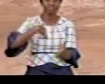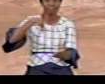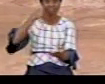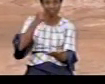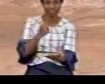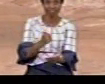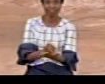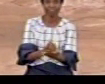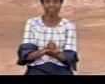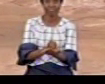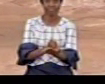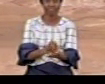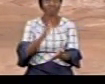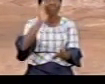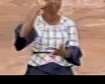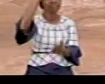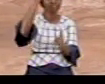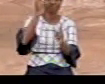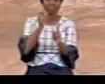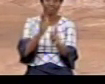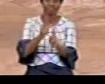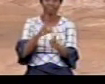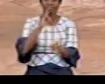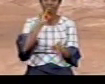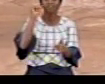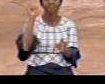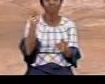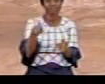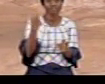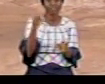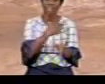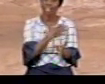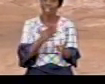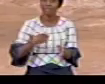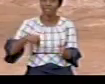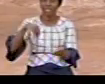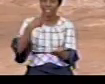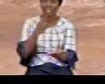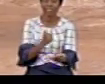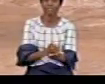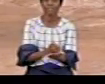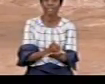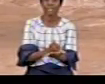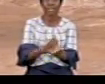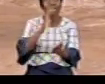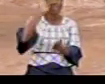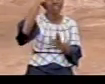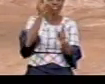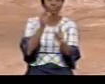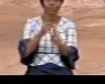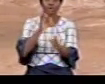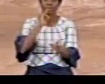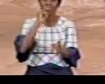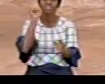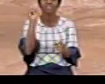amen. His word is yea and amen.